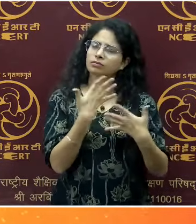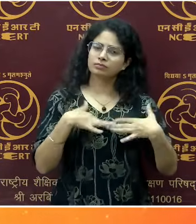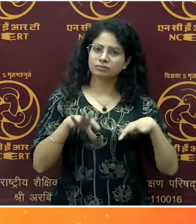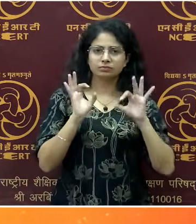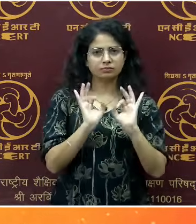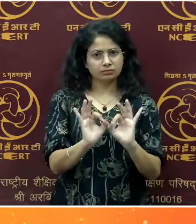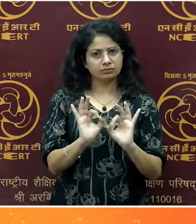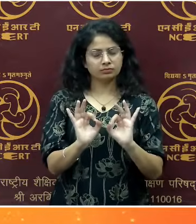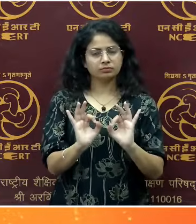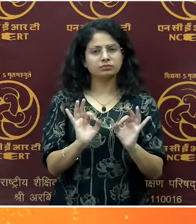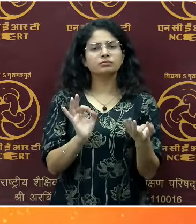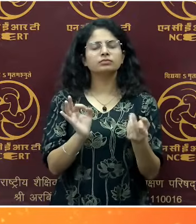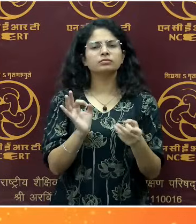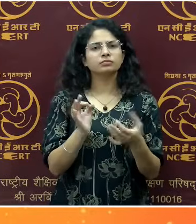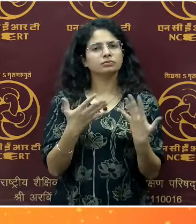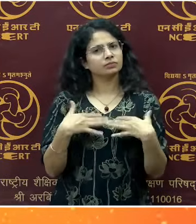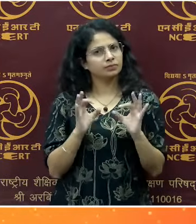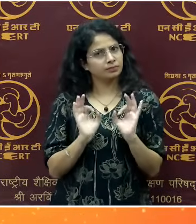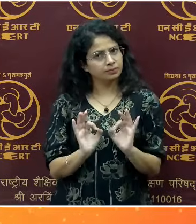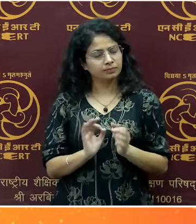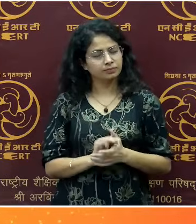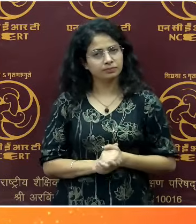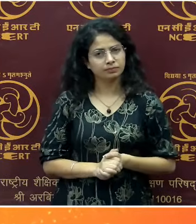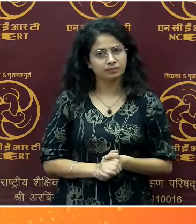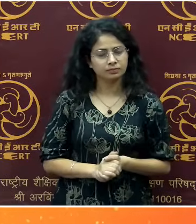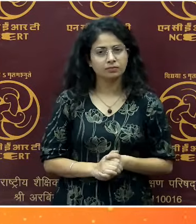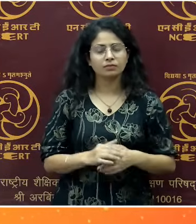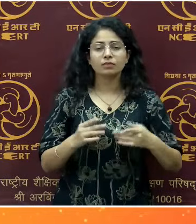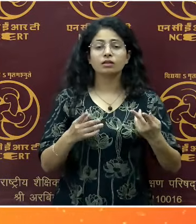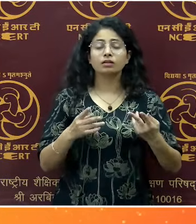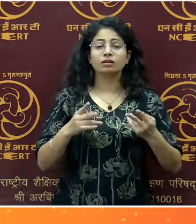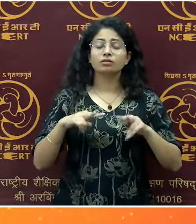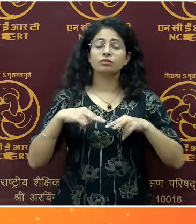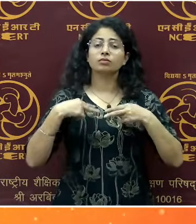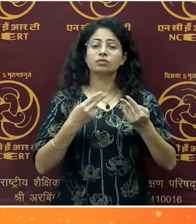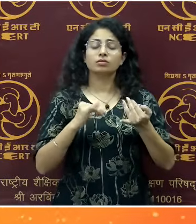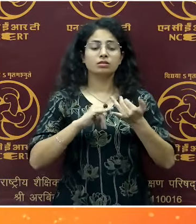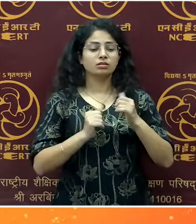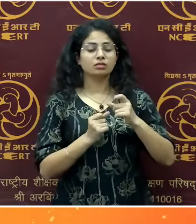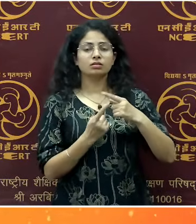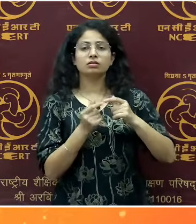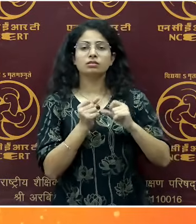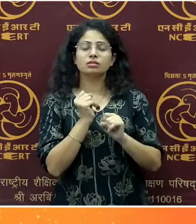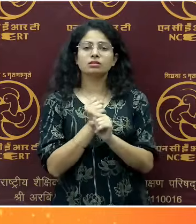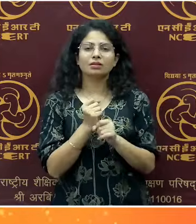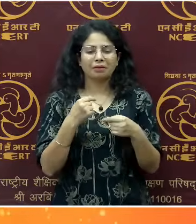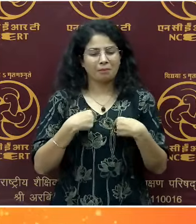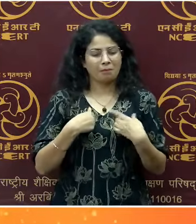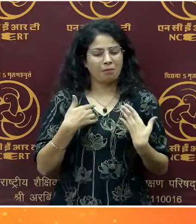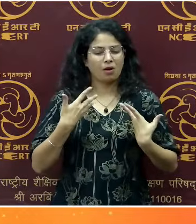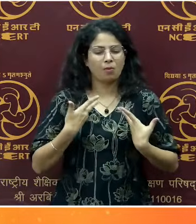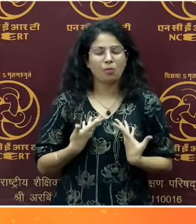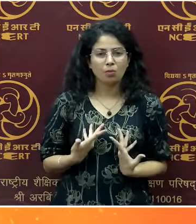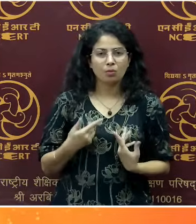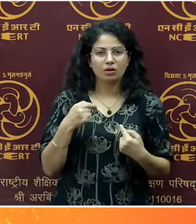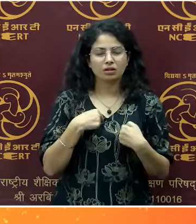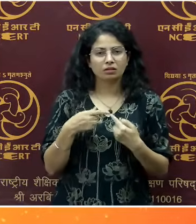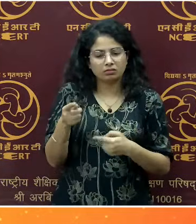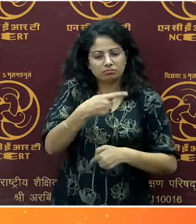Dear stag, how are you? So, the stag replied, too weak to come down and meet you